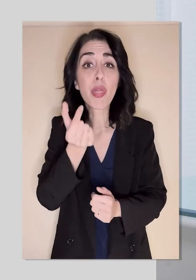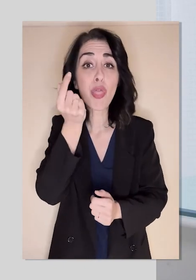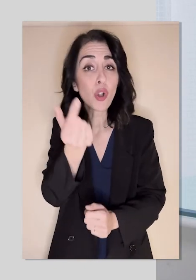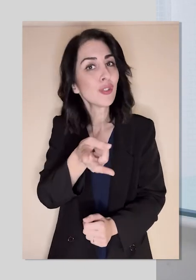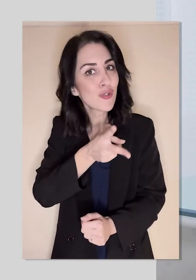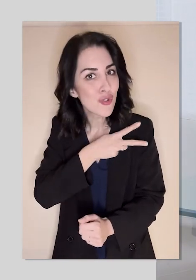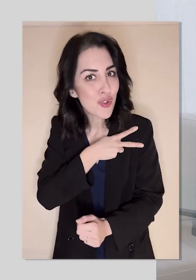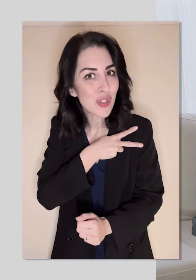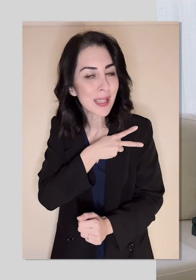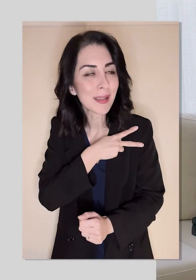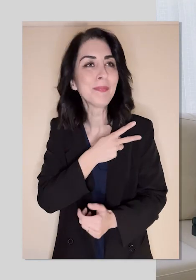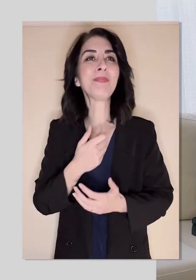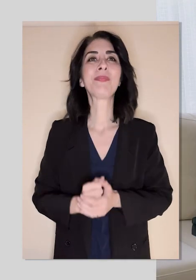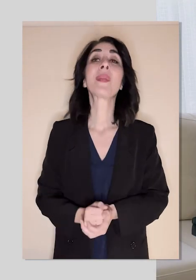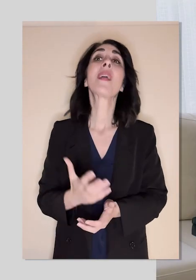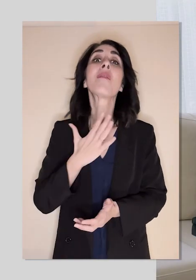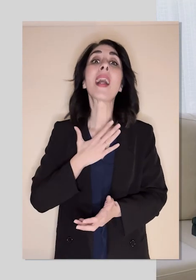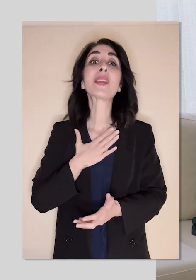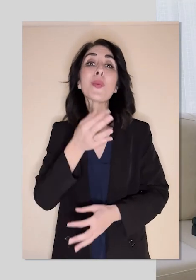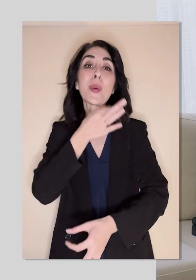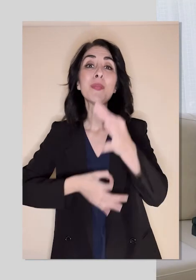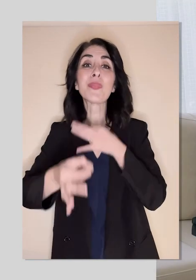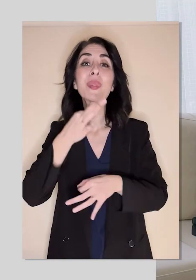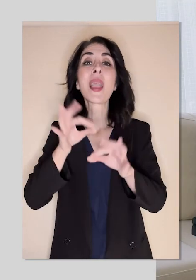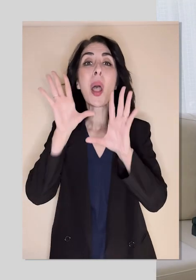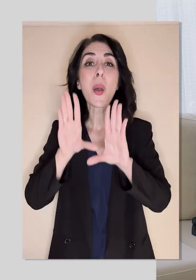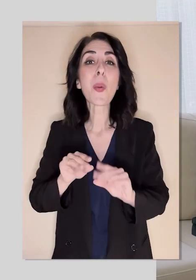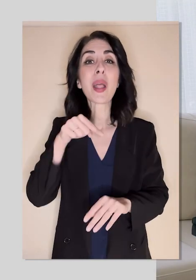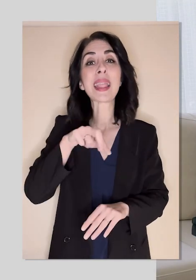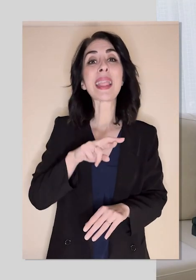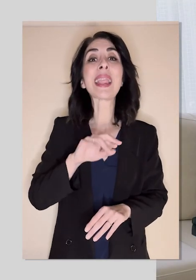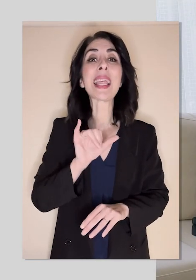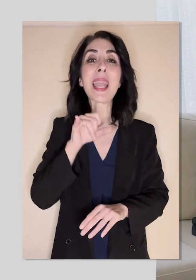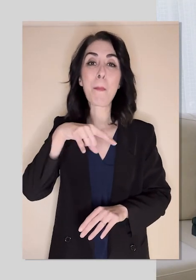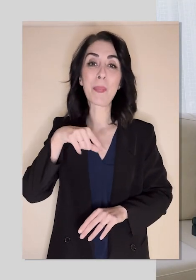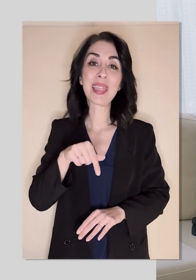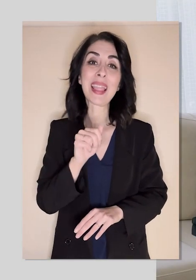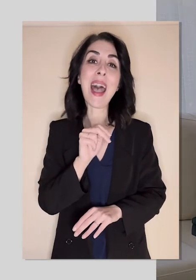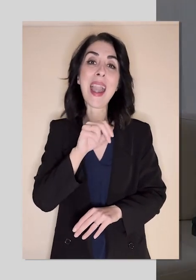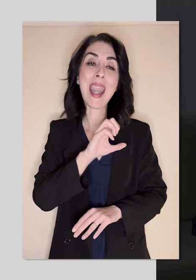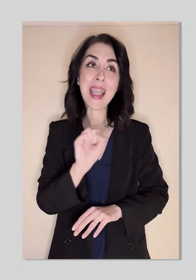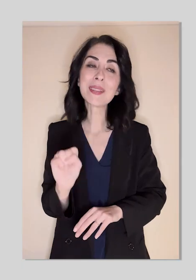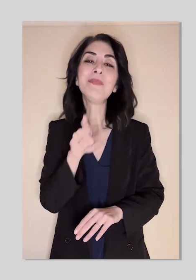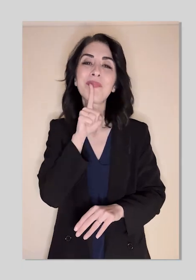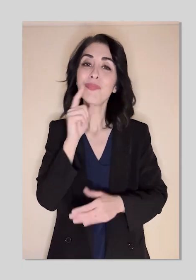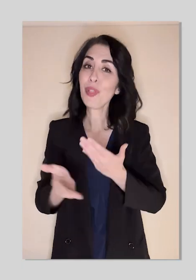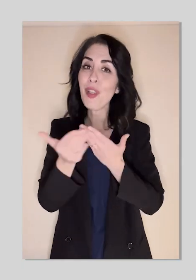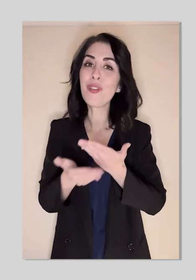with triptans. I think it will be very helpful for our audience, for Greek migraine patients. Thank you. You're welcome.